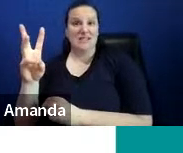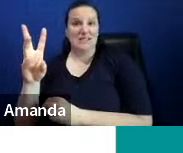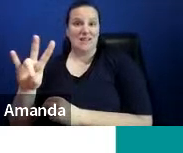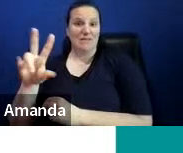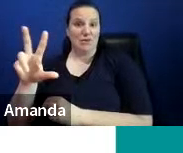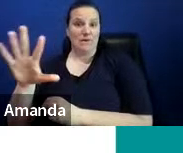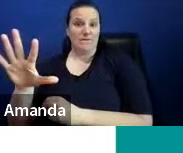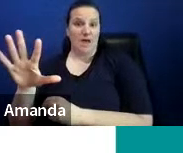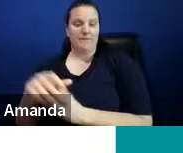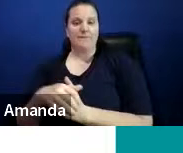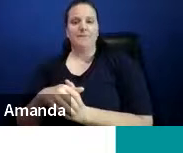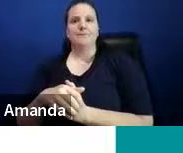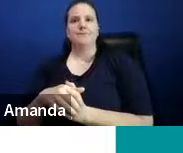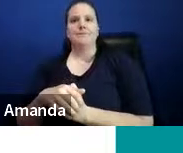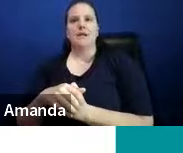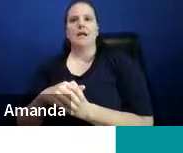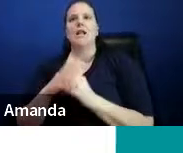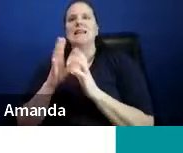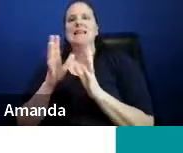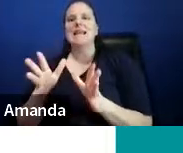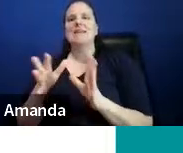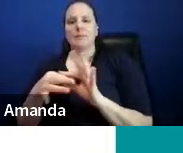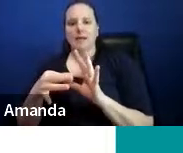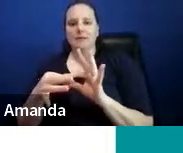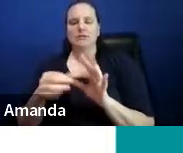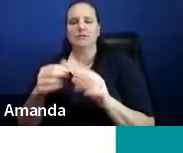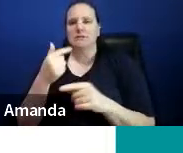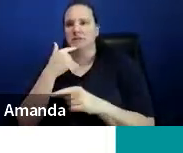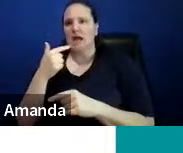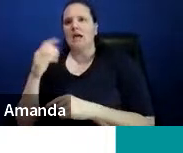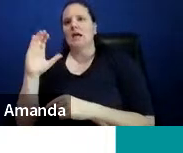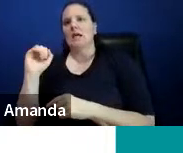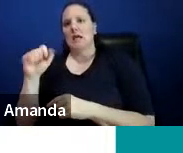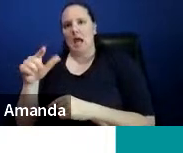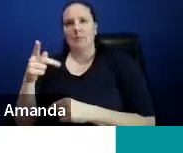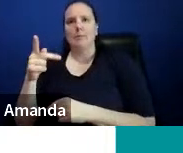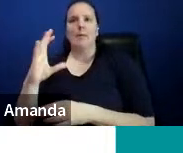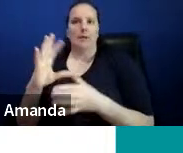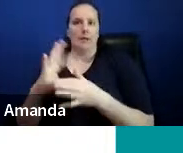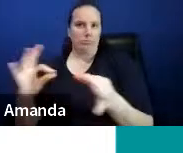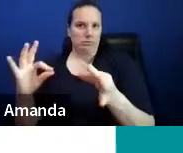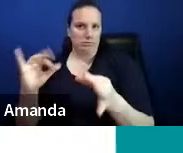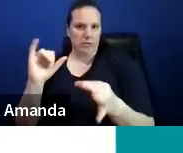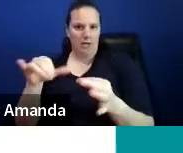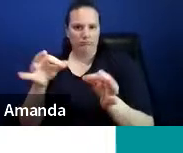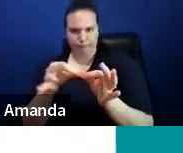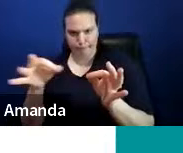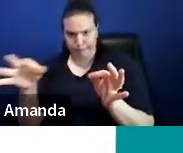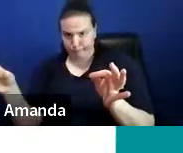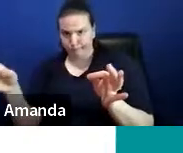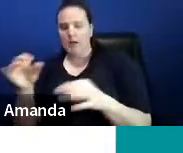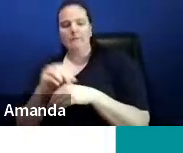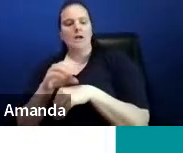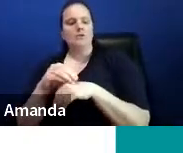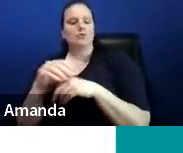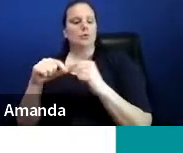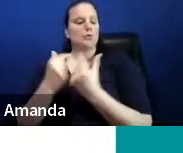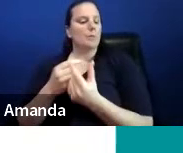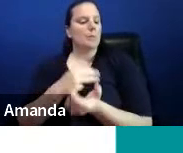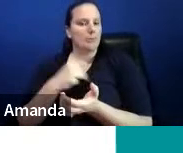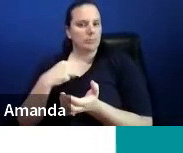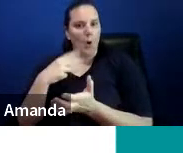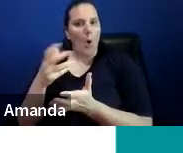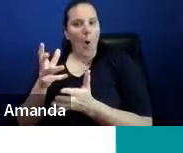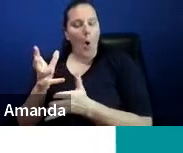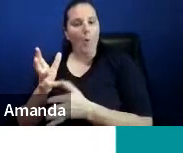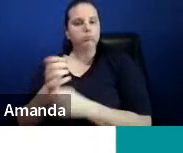888-503-6735. Again, in your message, we would ask that you state CAG Public Comment so we can ensure that our community advisory group members receive the